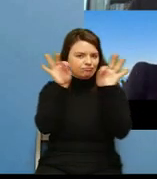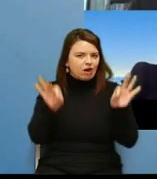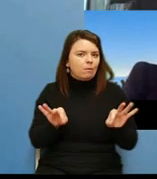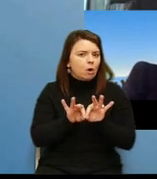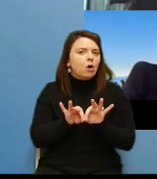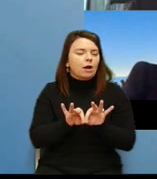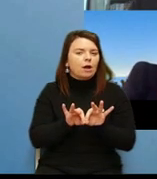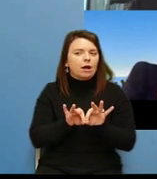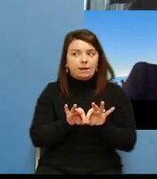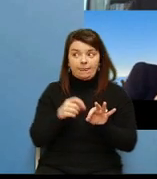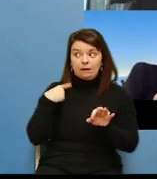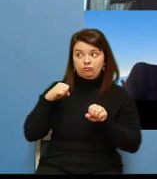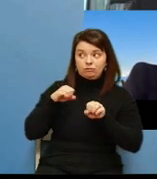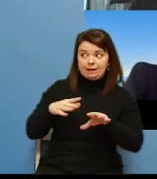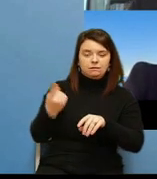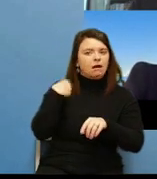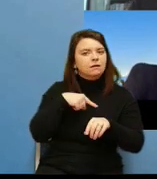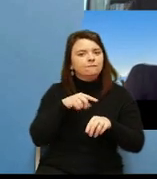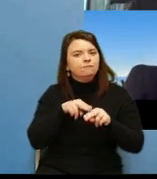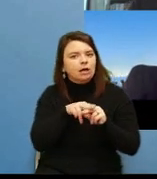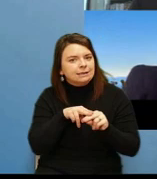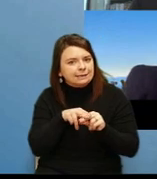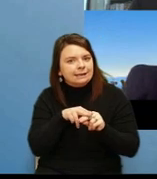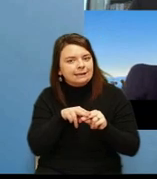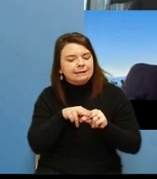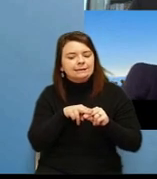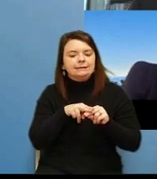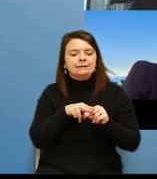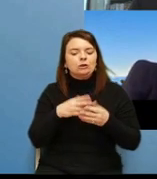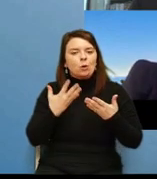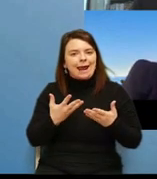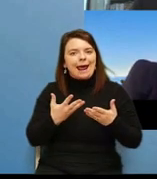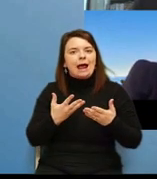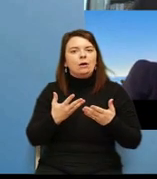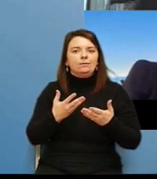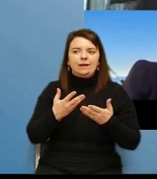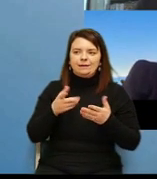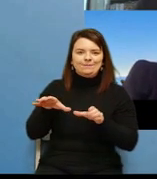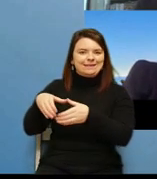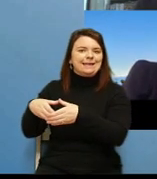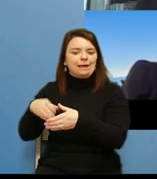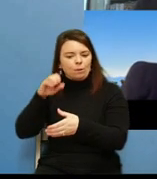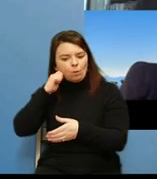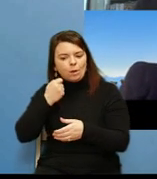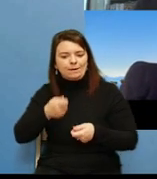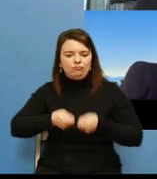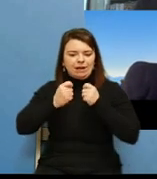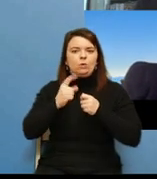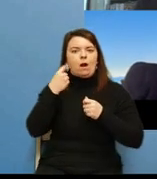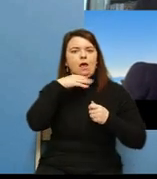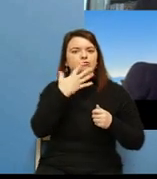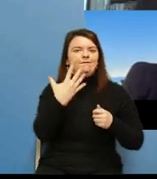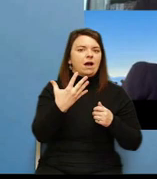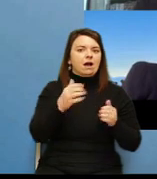for the release of the national framework, which came out end of last Friday. So that's now being worked on by a procurement team, and they'll